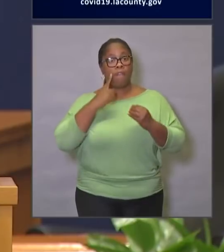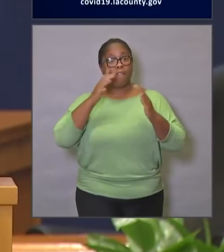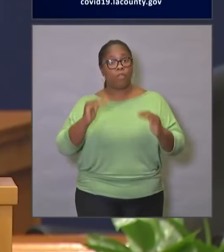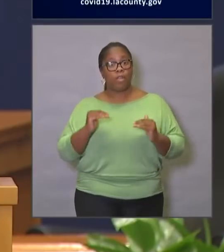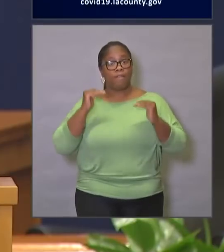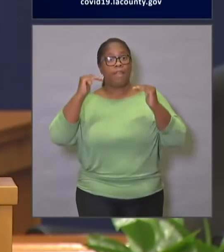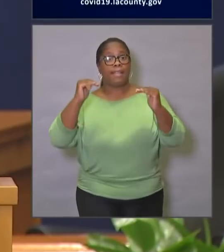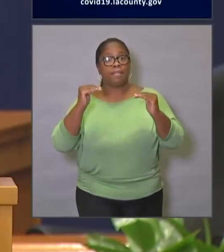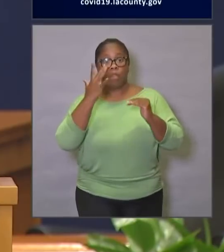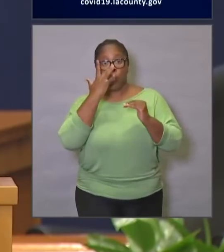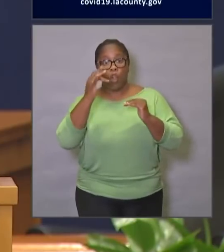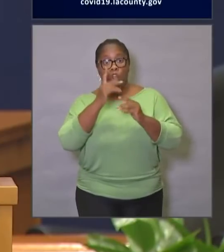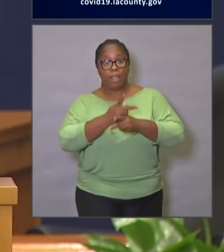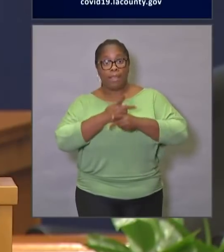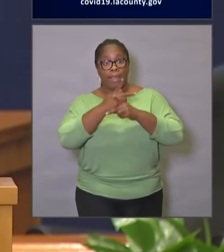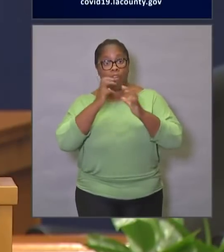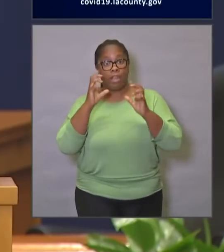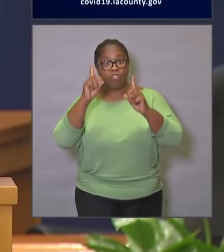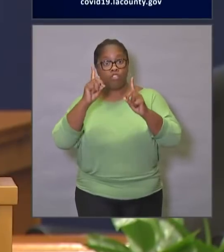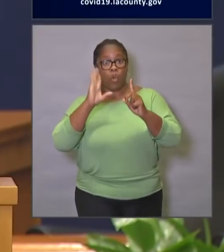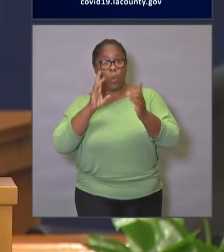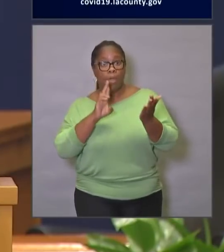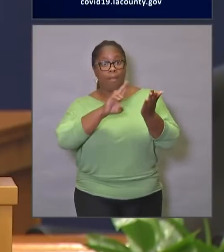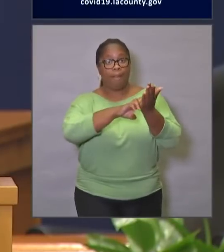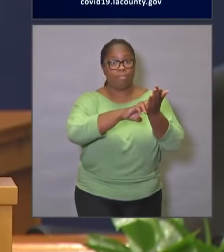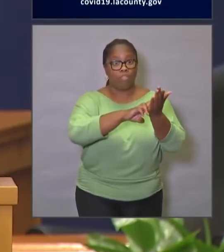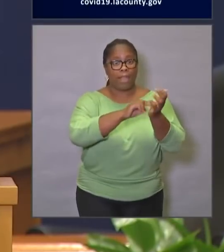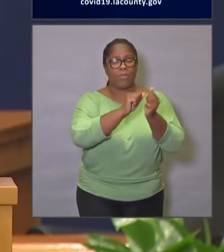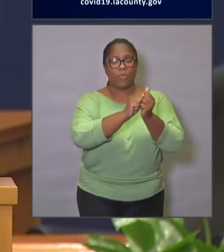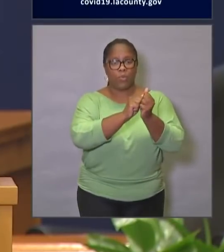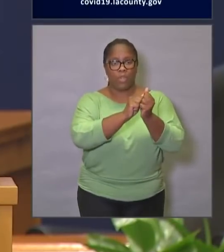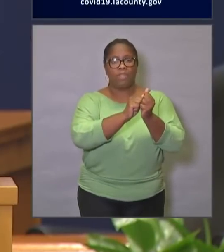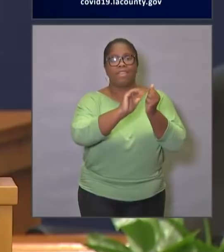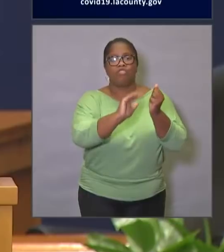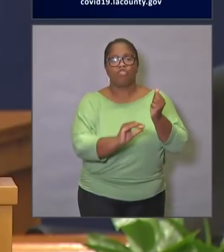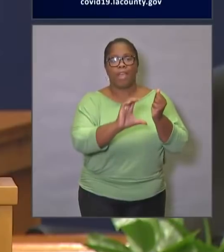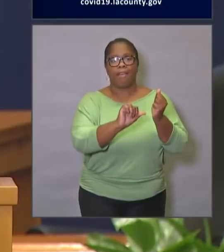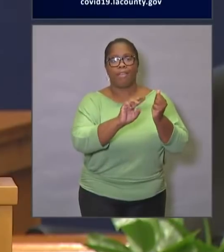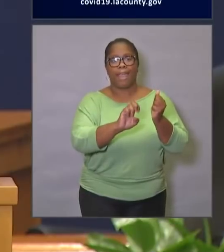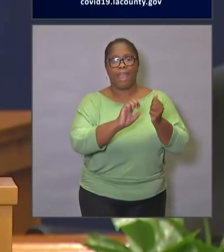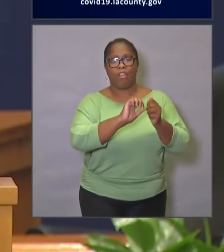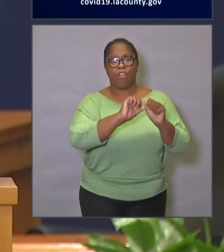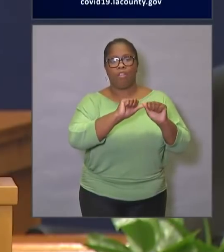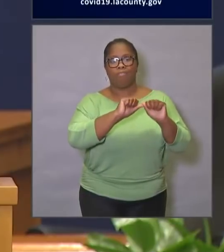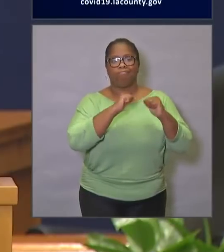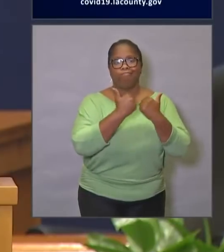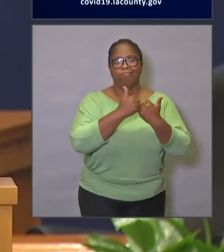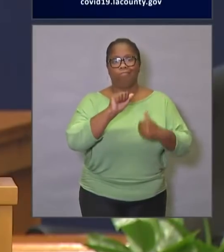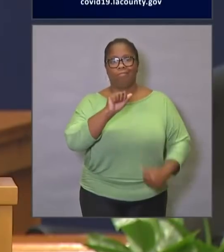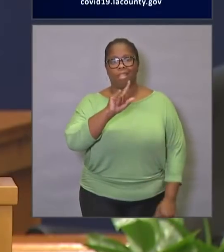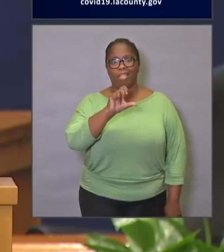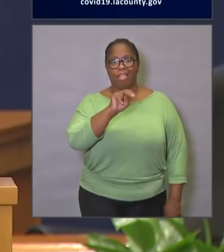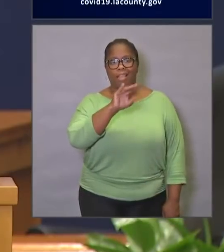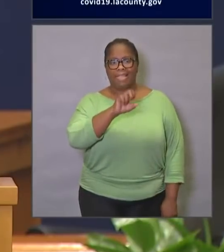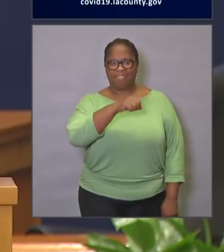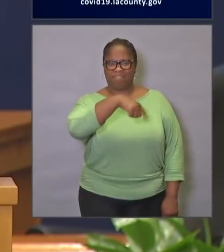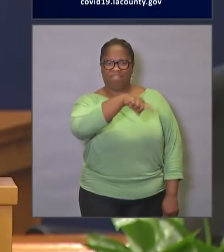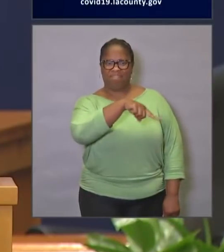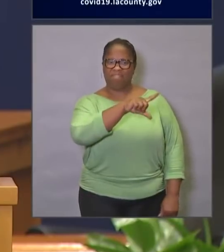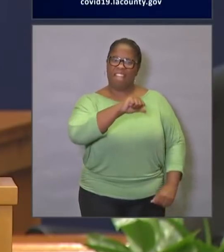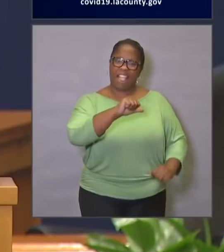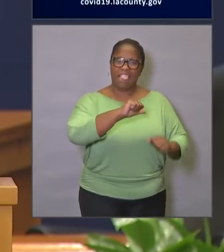and Education will contract with the Child Care Alliance, a network of LA County resource and